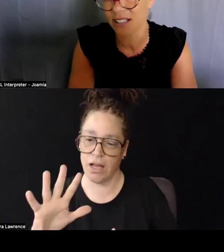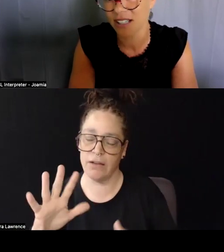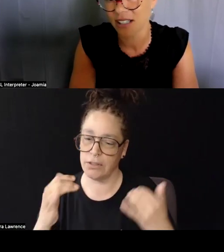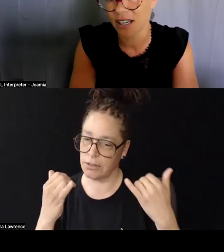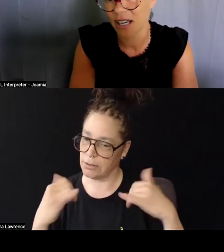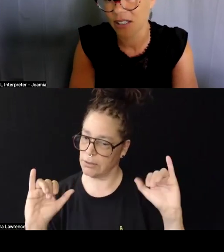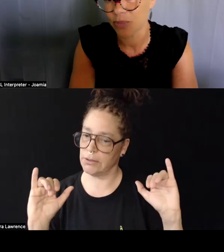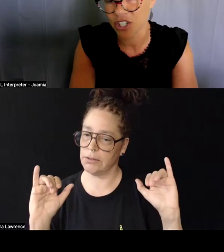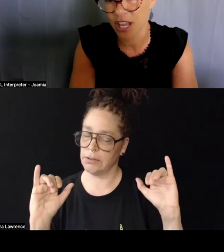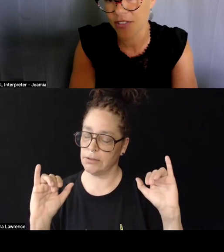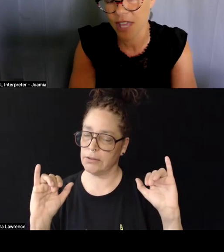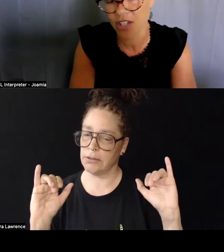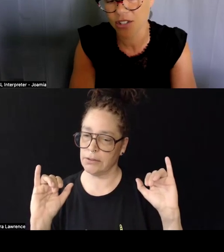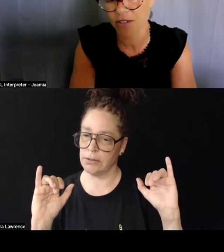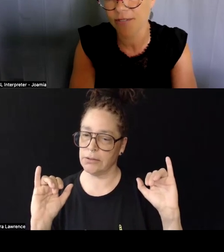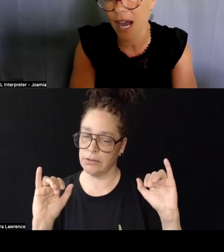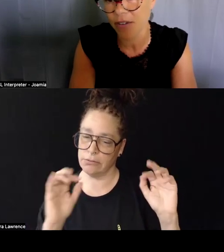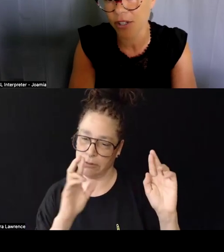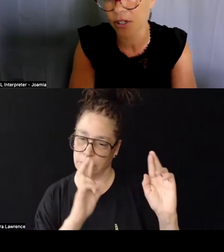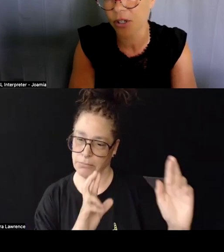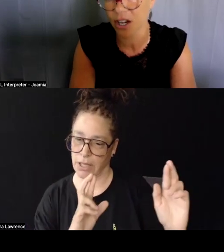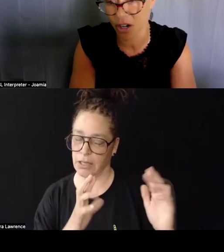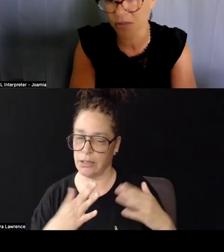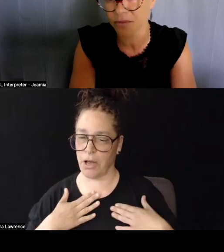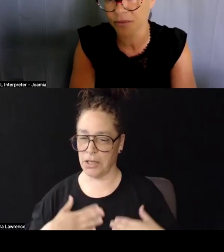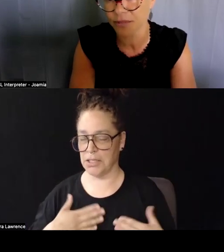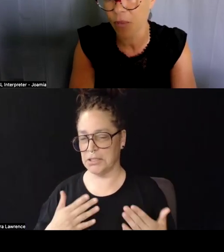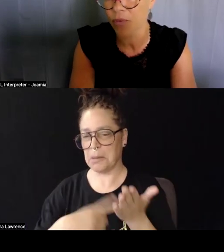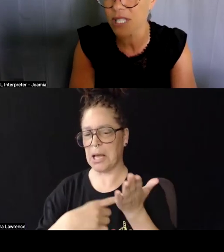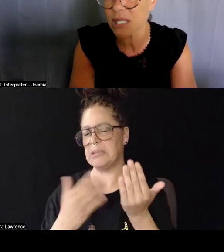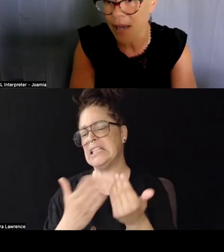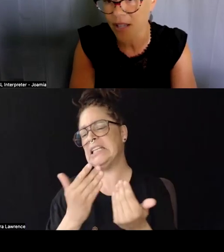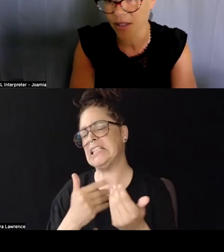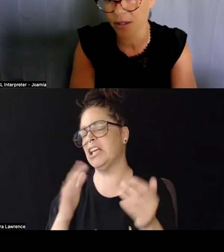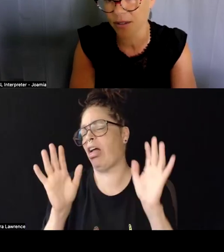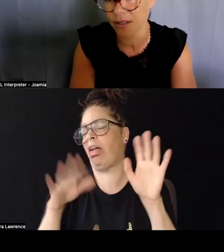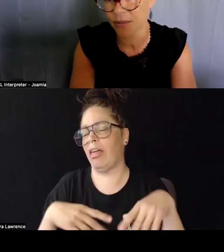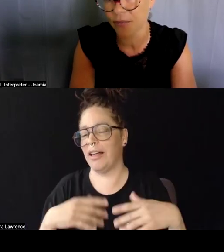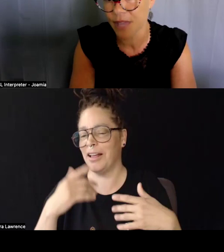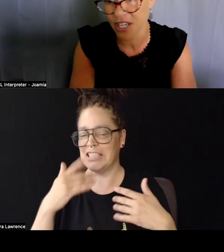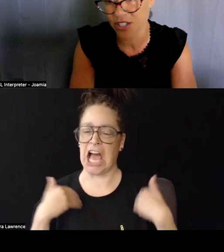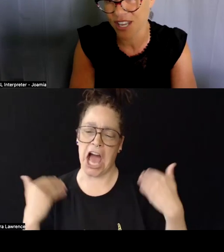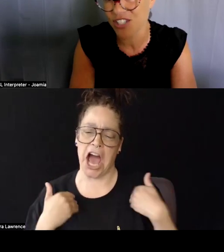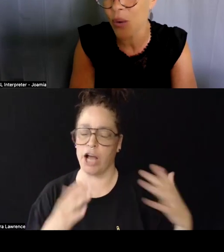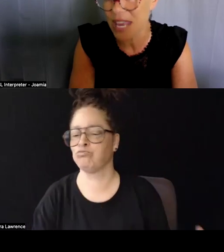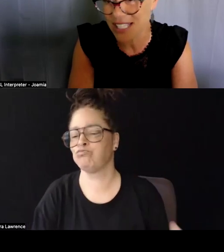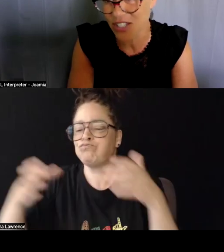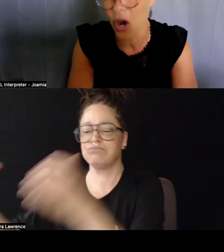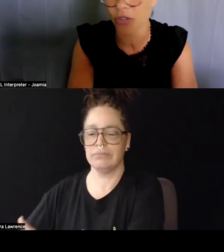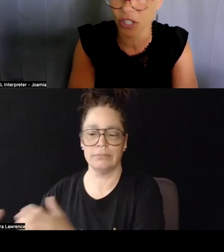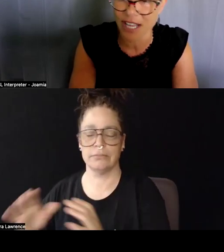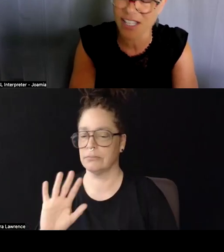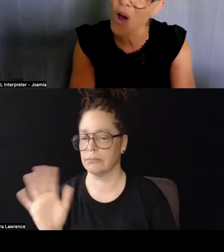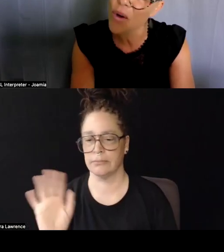regardless, especially at the ages of 5 or younger, that we respect their agency. It's so easy